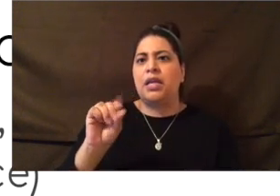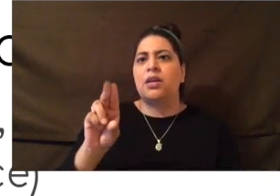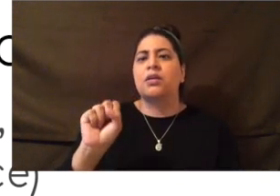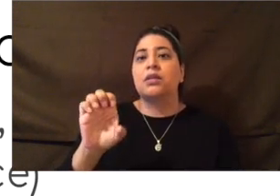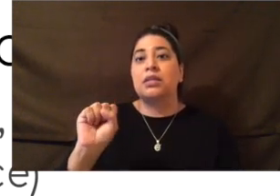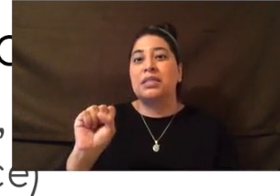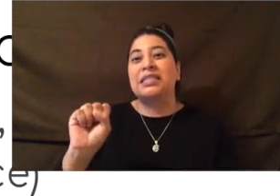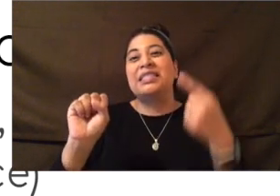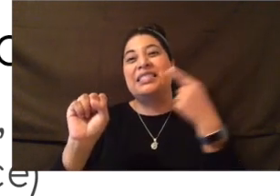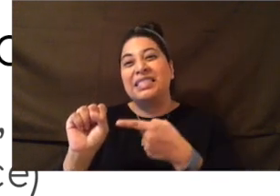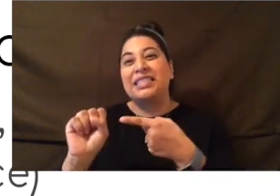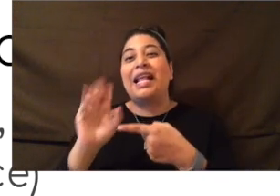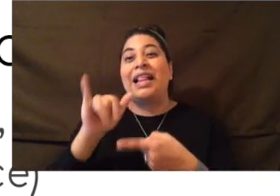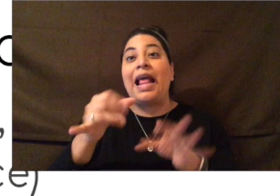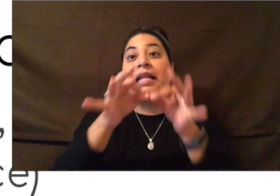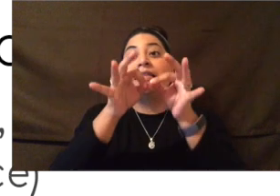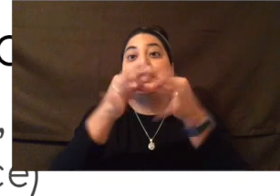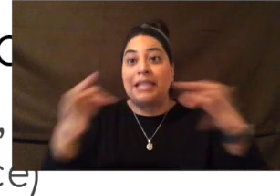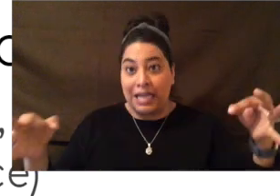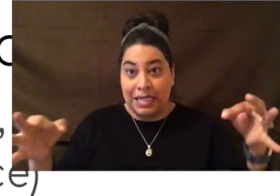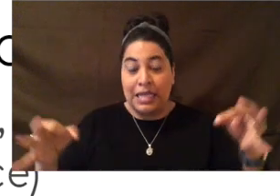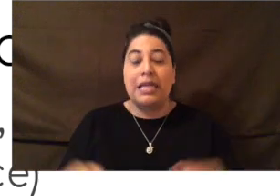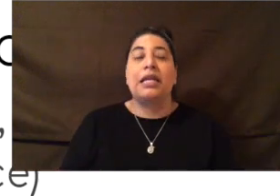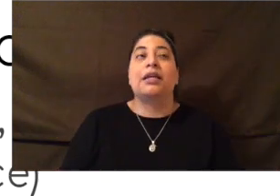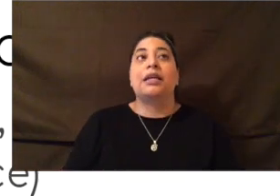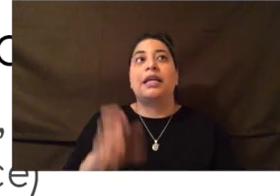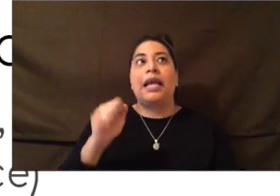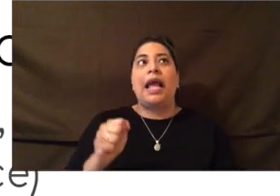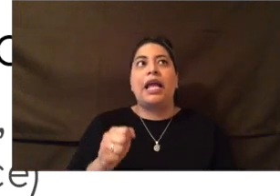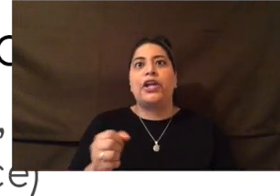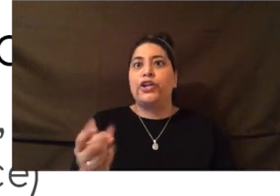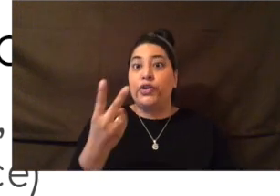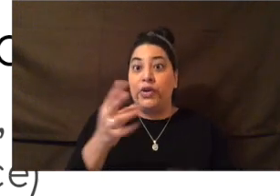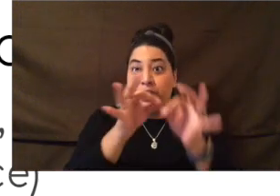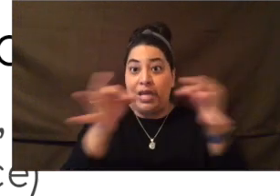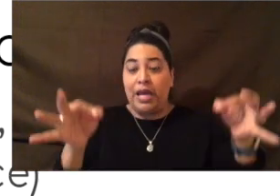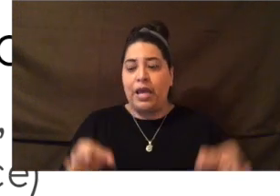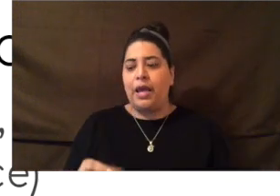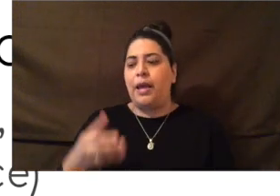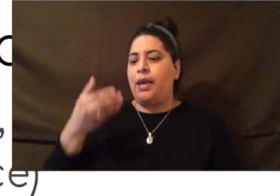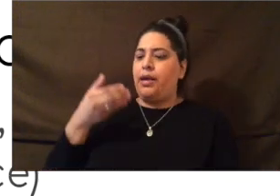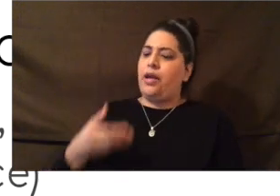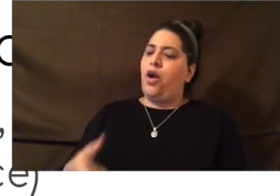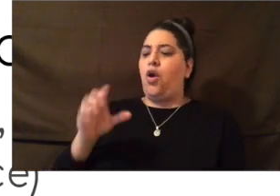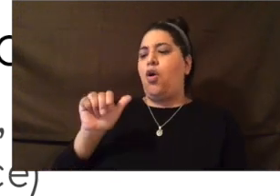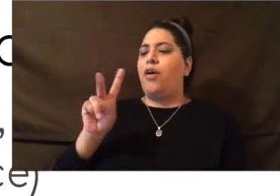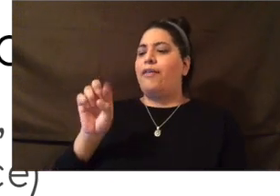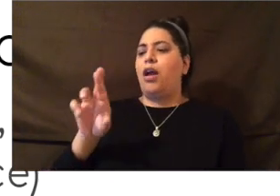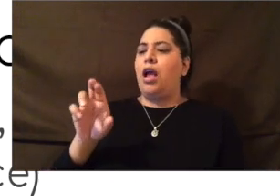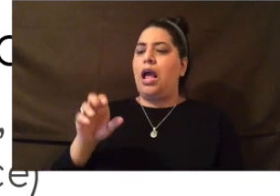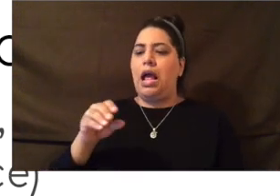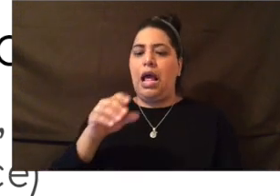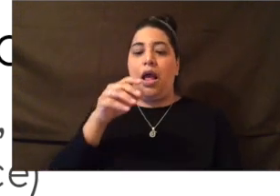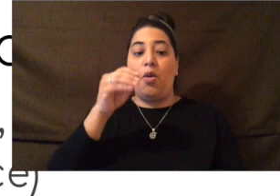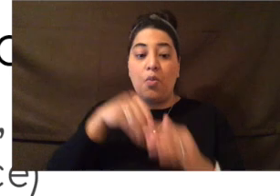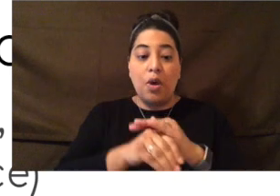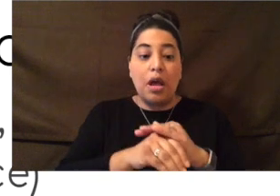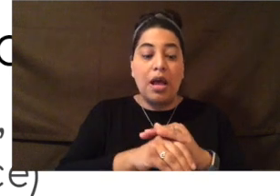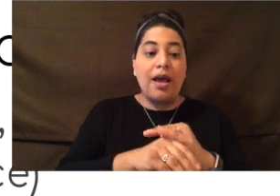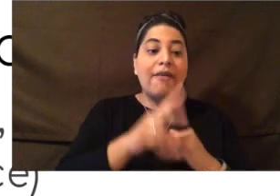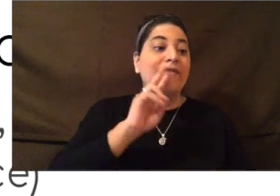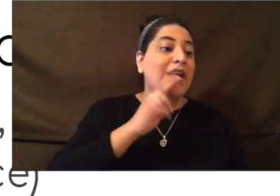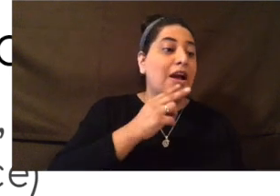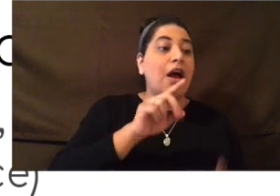2 independent clauses. Okay, now what are independent clauses? Those are actually sentences, right? So we could join 2 sentences. Miss Olvera